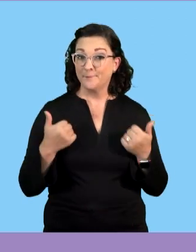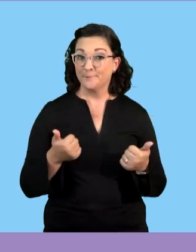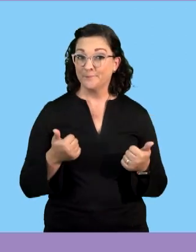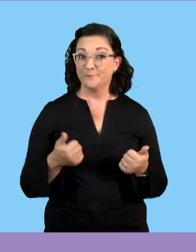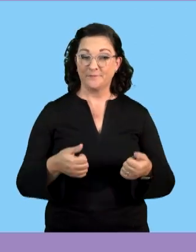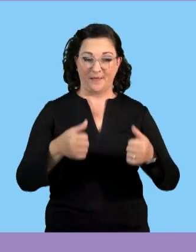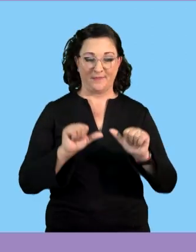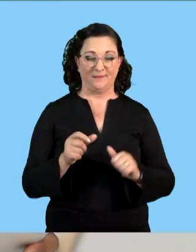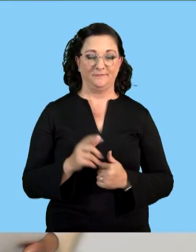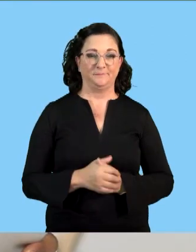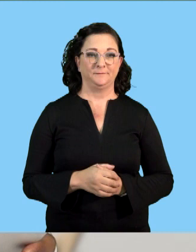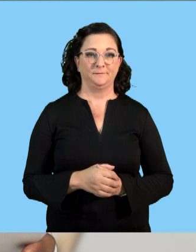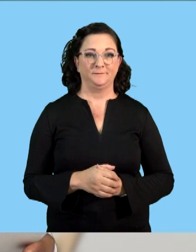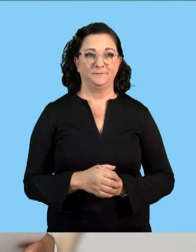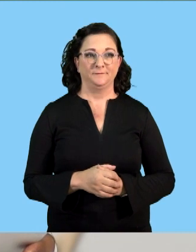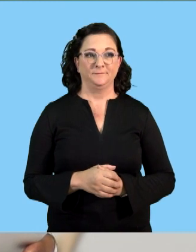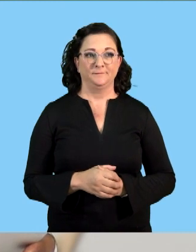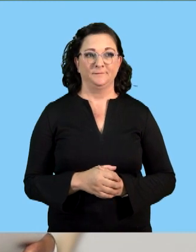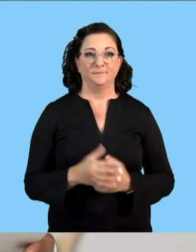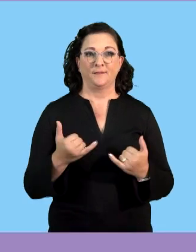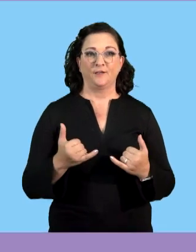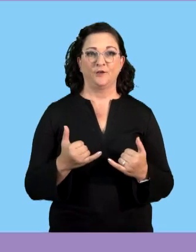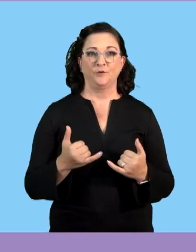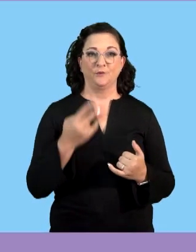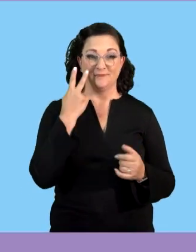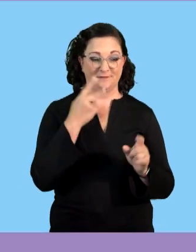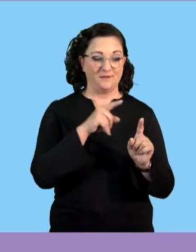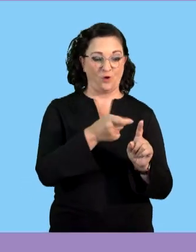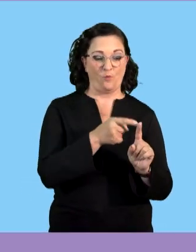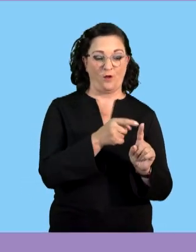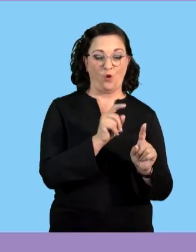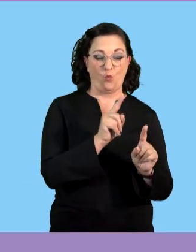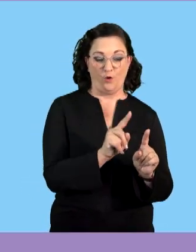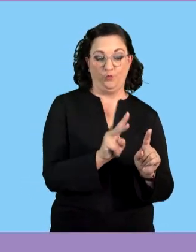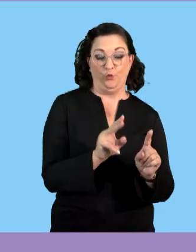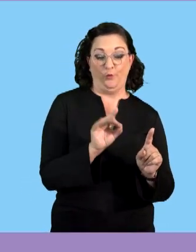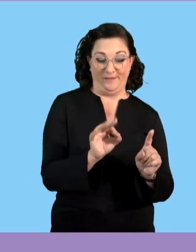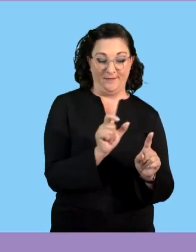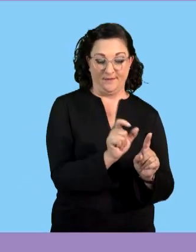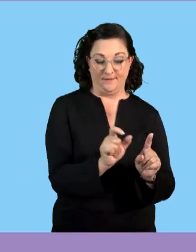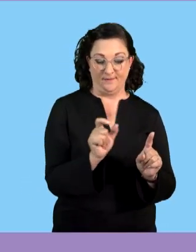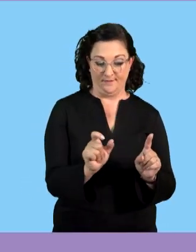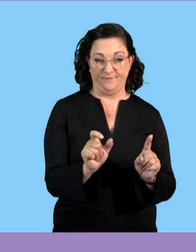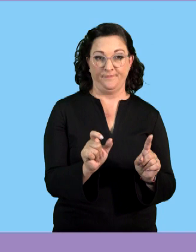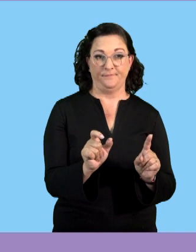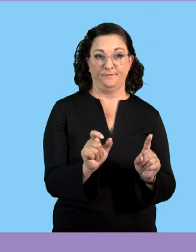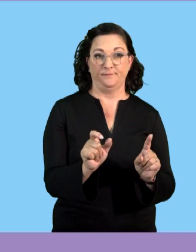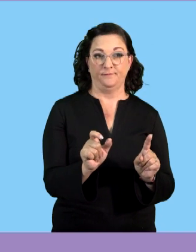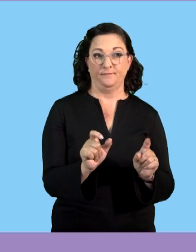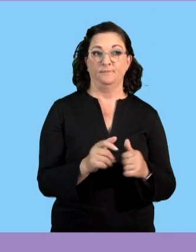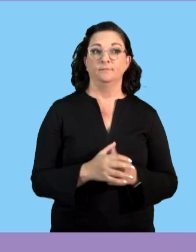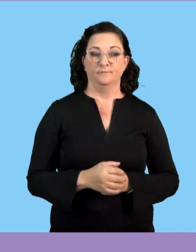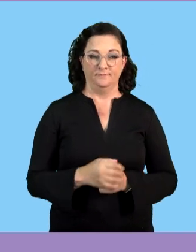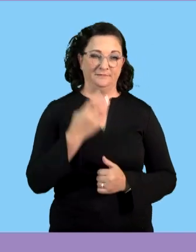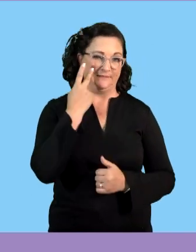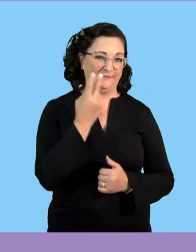Are we happy? Let's move to the next one. Round the following to 3 decimal places.